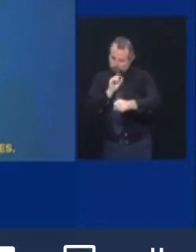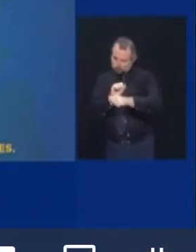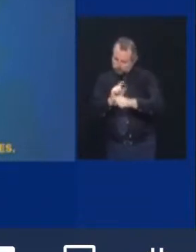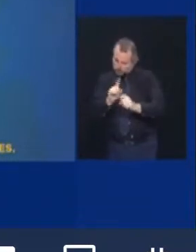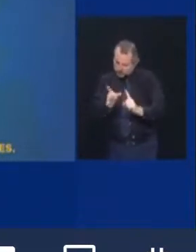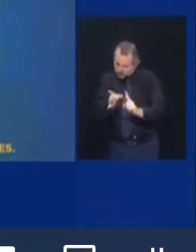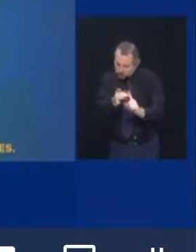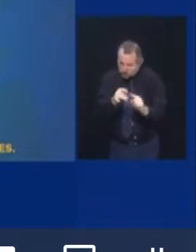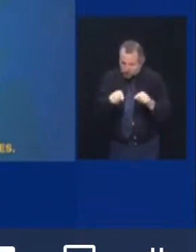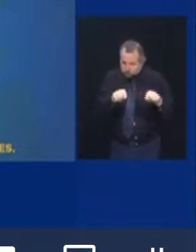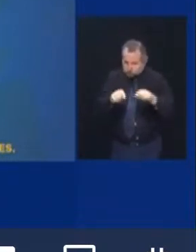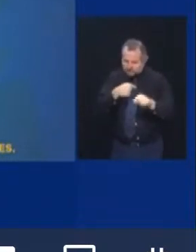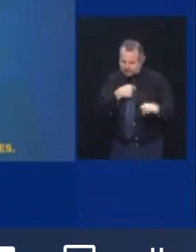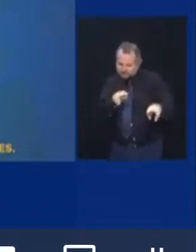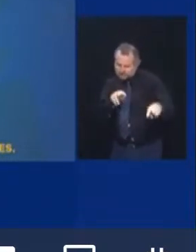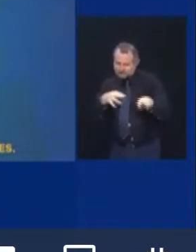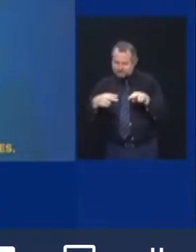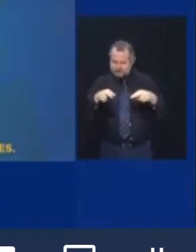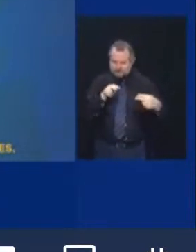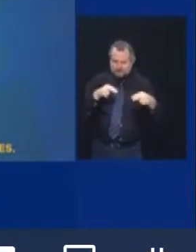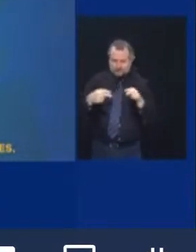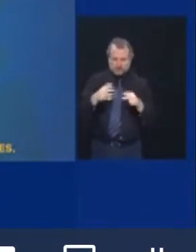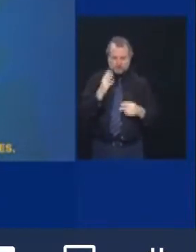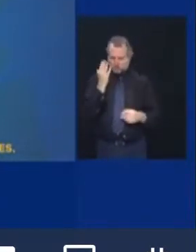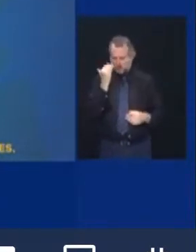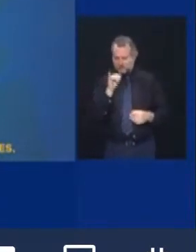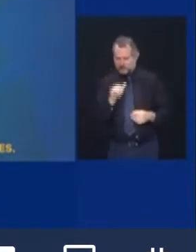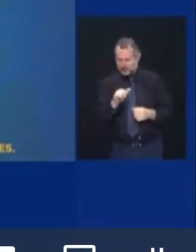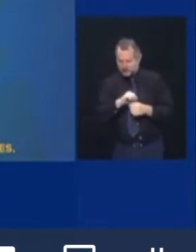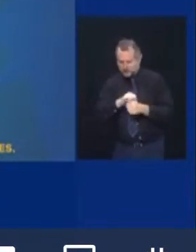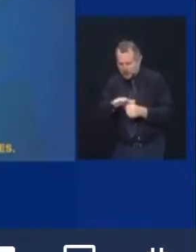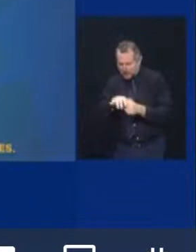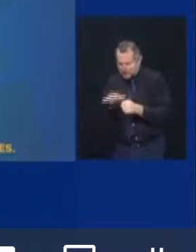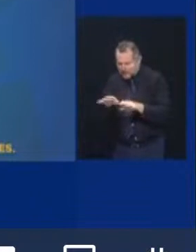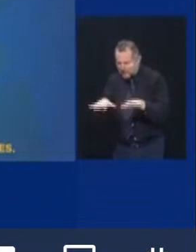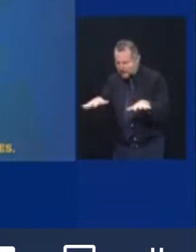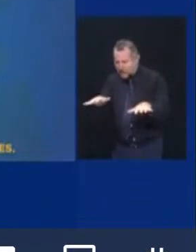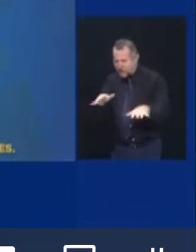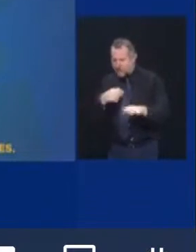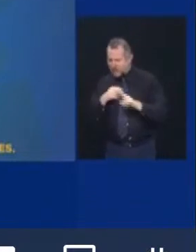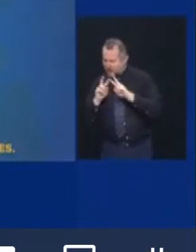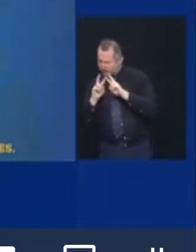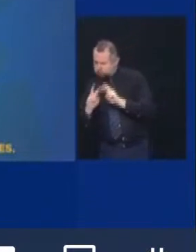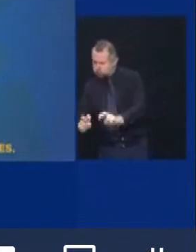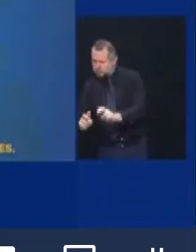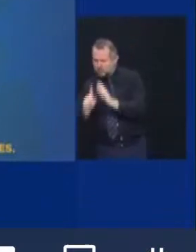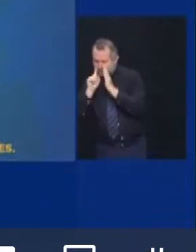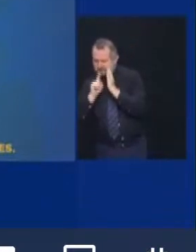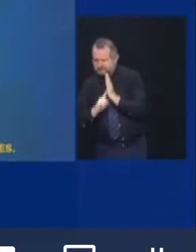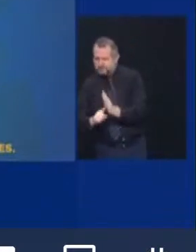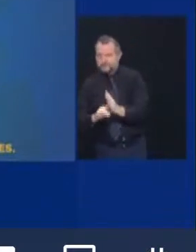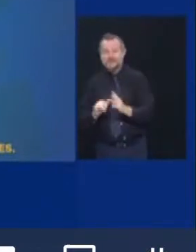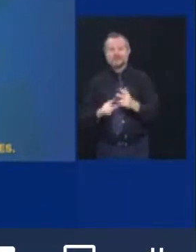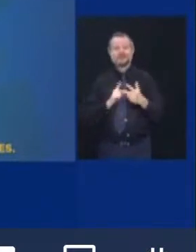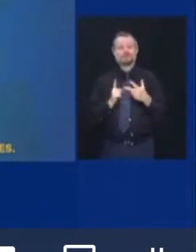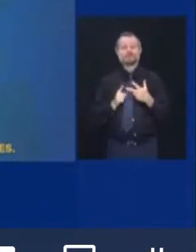reflects why the virus is spreading in those areas. And then you have to do enforcement.